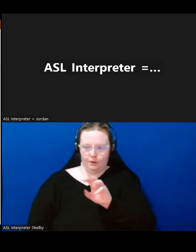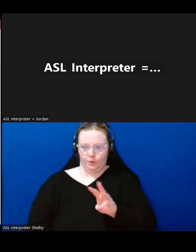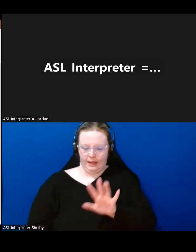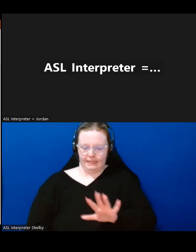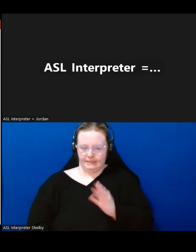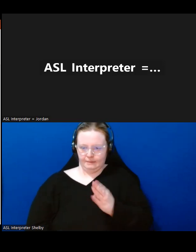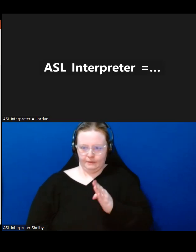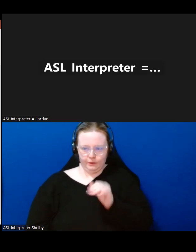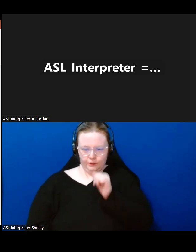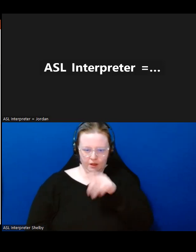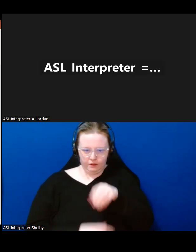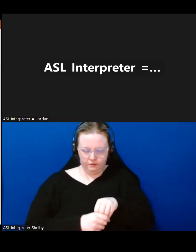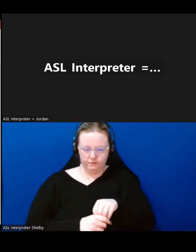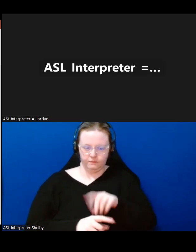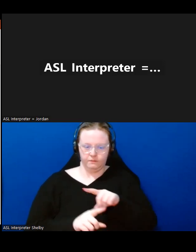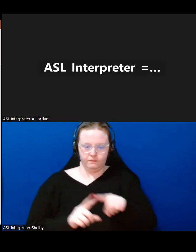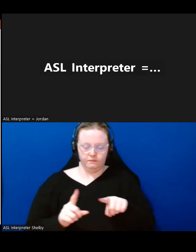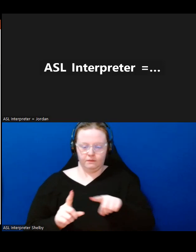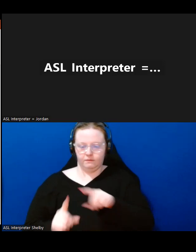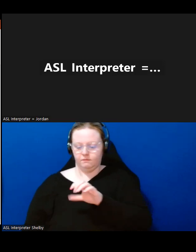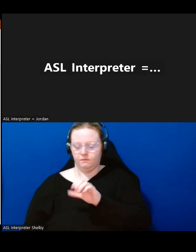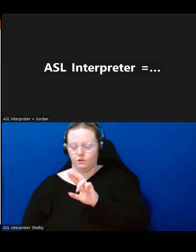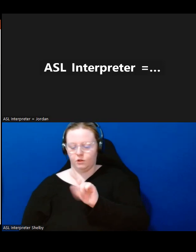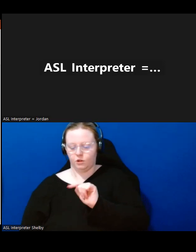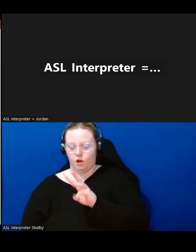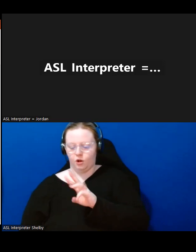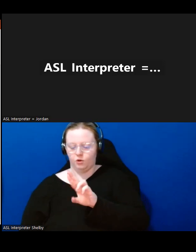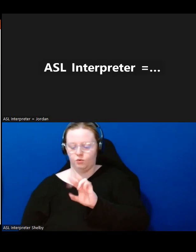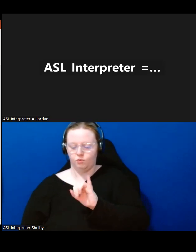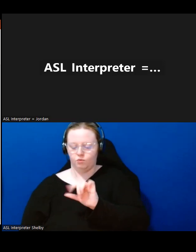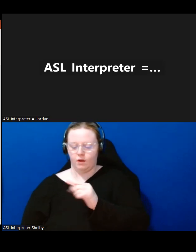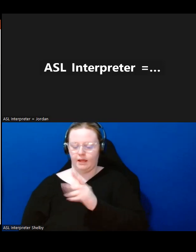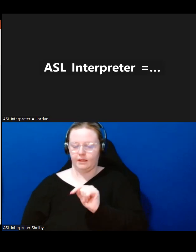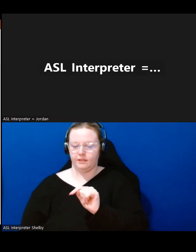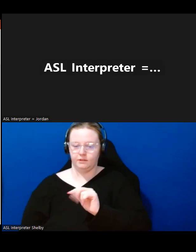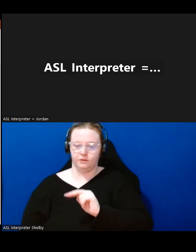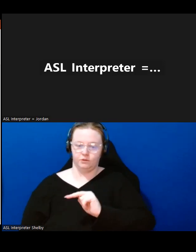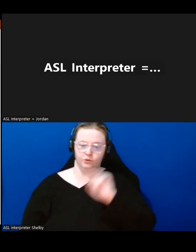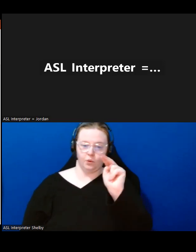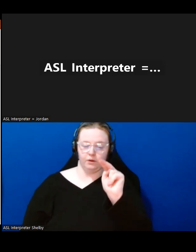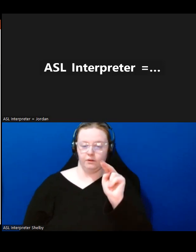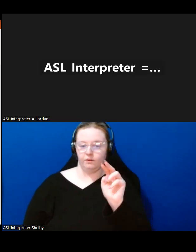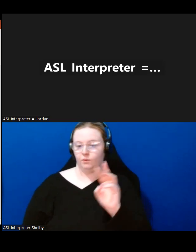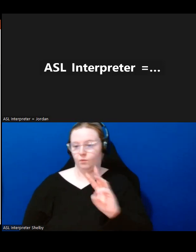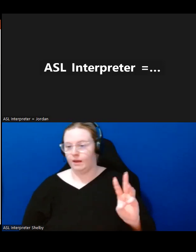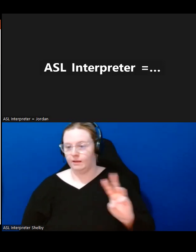mentioned. So from Blacktickle and Cartwright in the directions north and west, including all the areas.